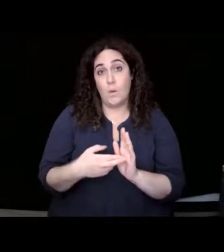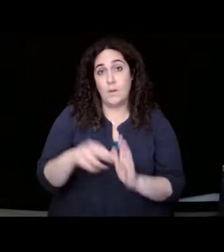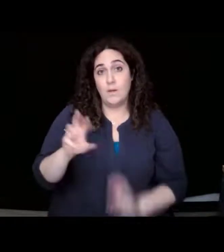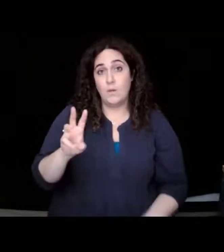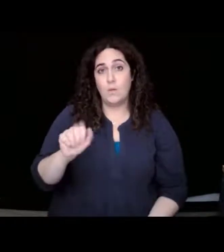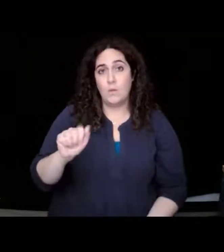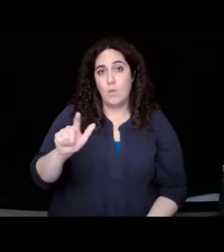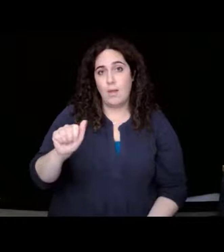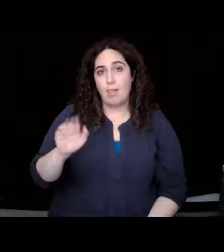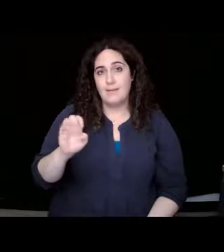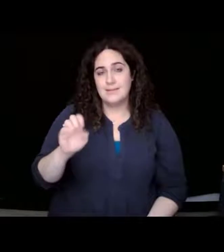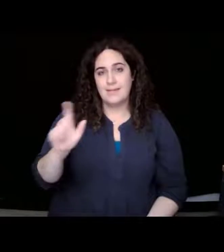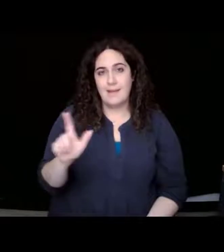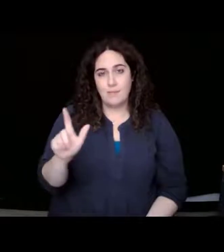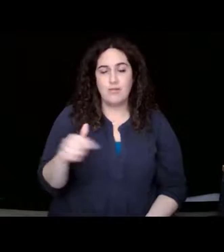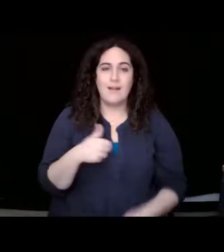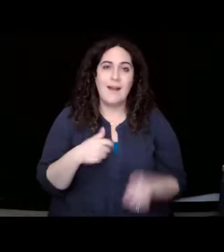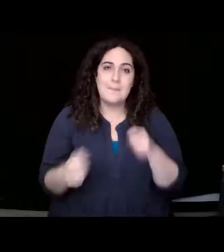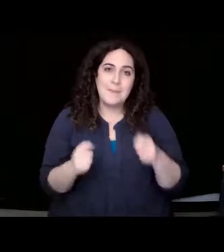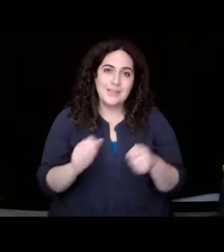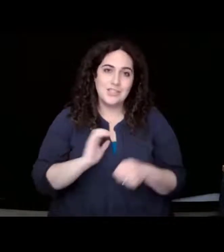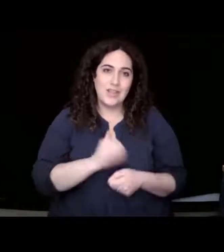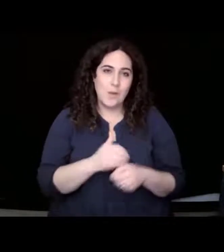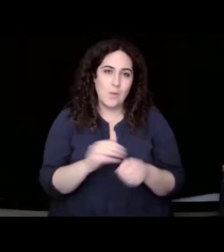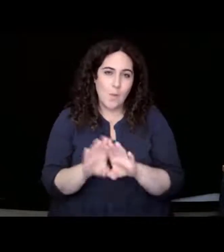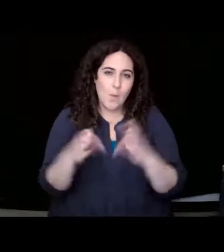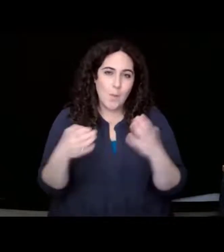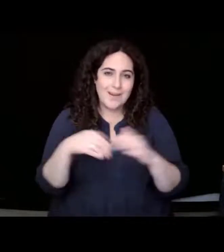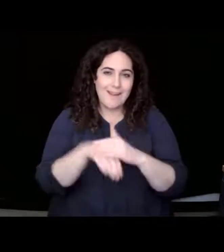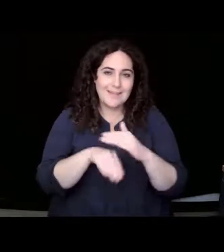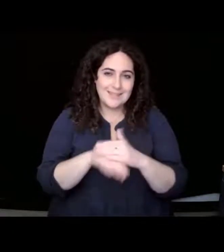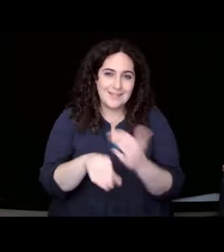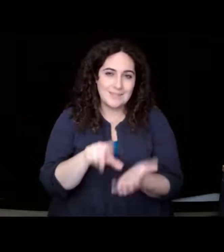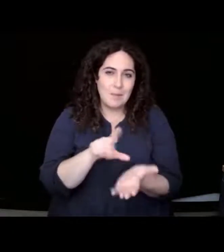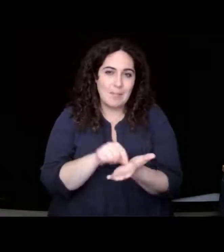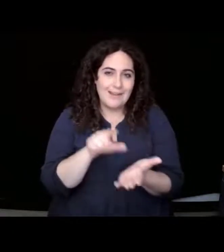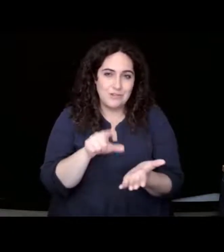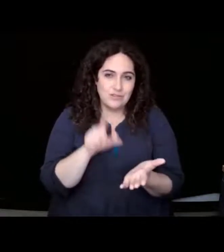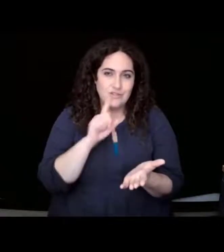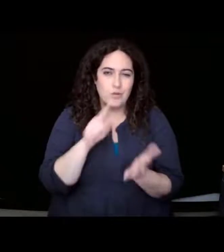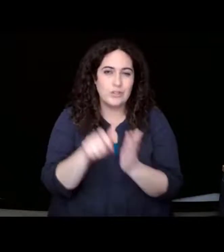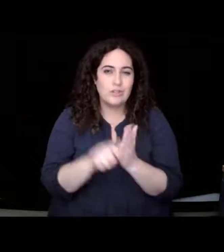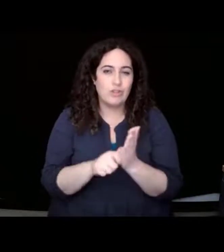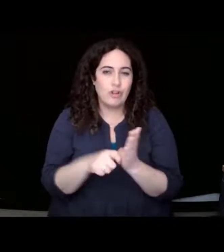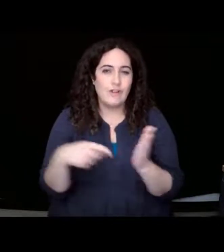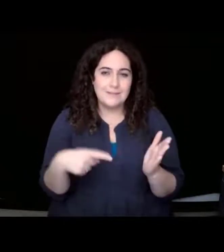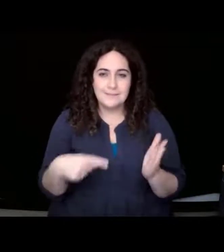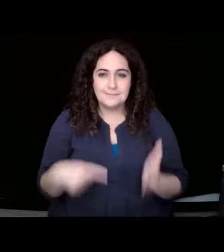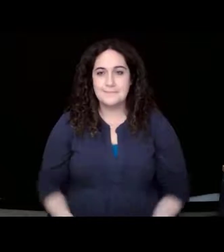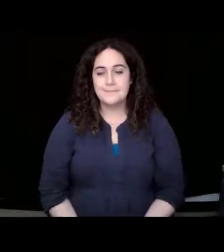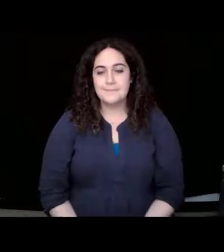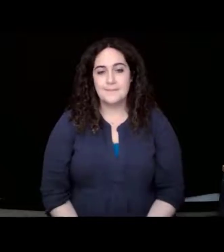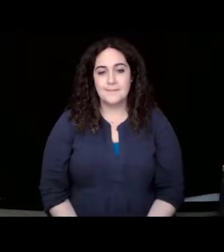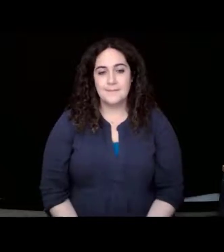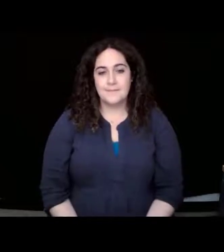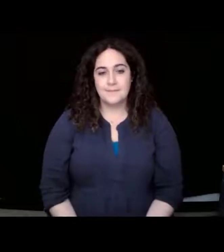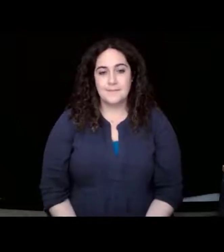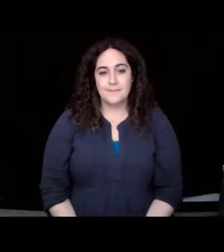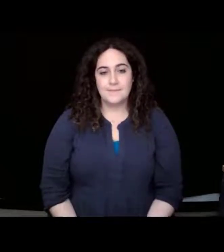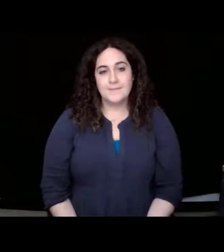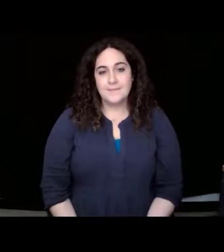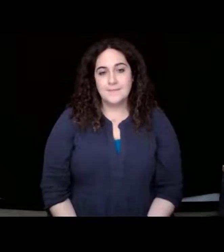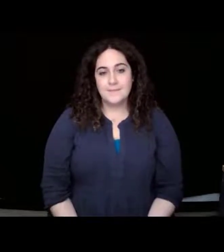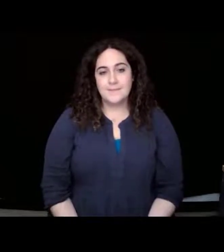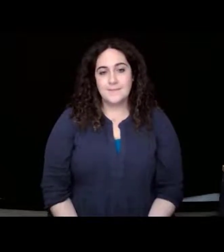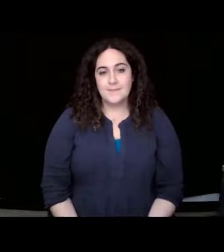access publications, specifically open access journals, and the